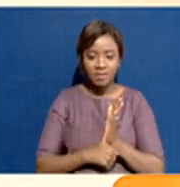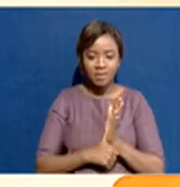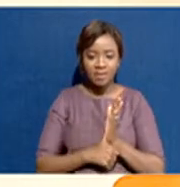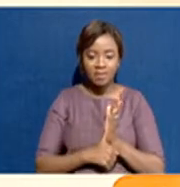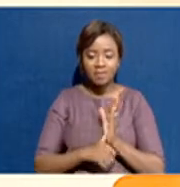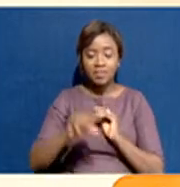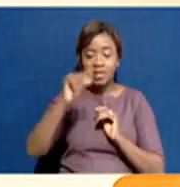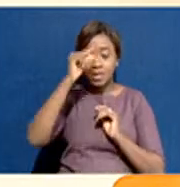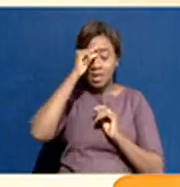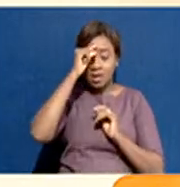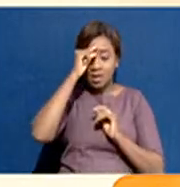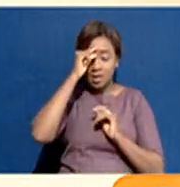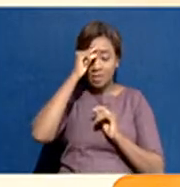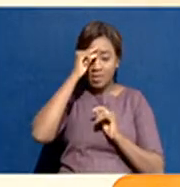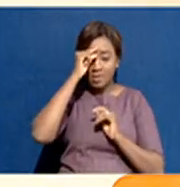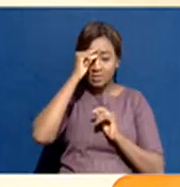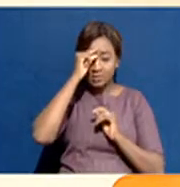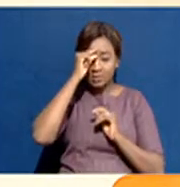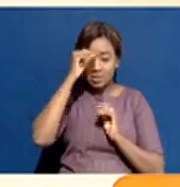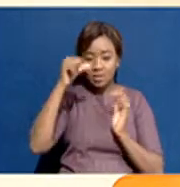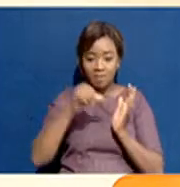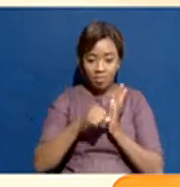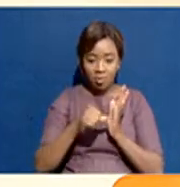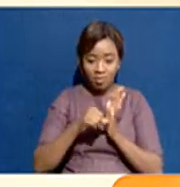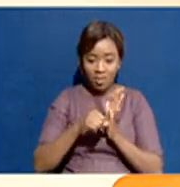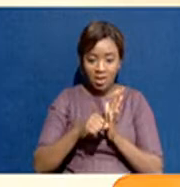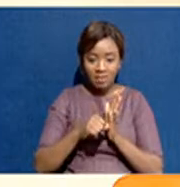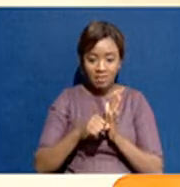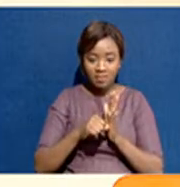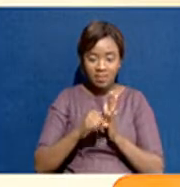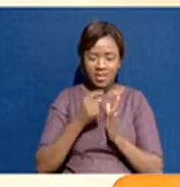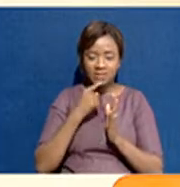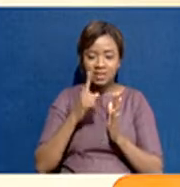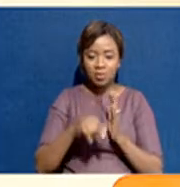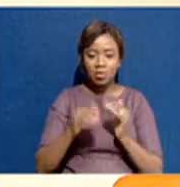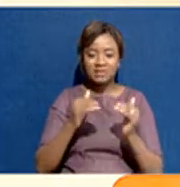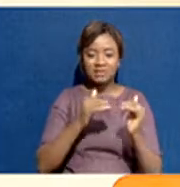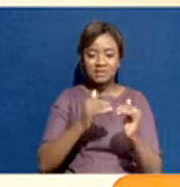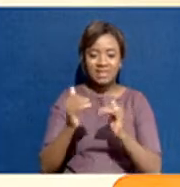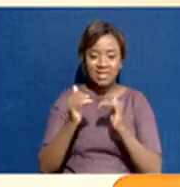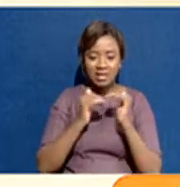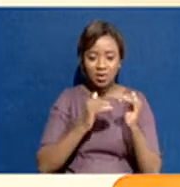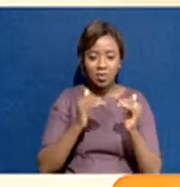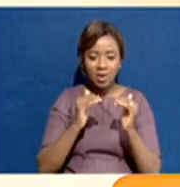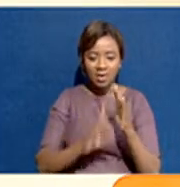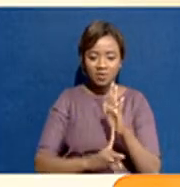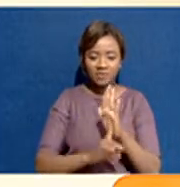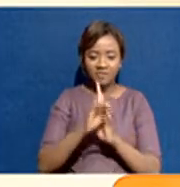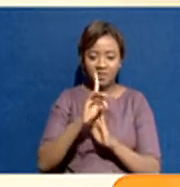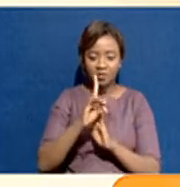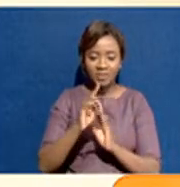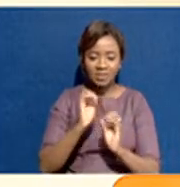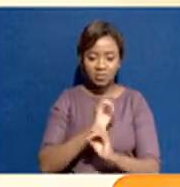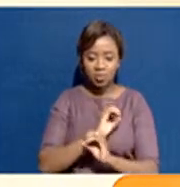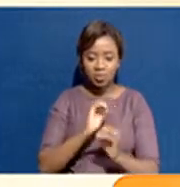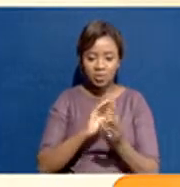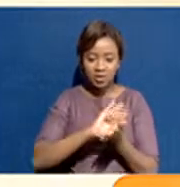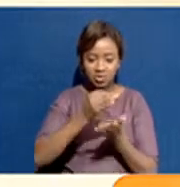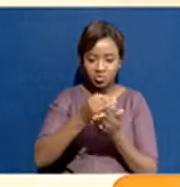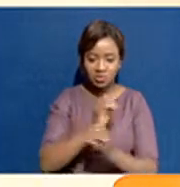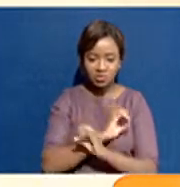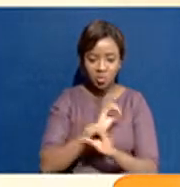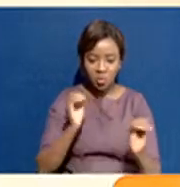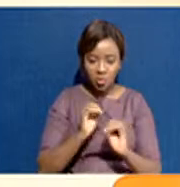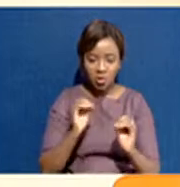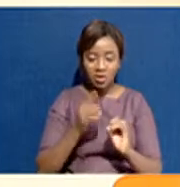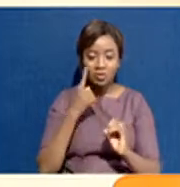The government committed the original sin of unequal distribution of development. You see, the schools